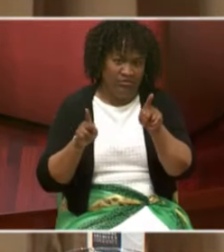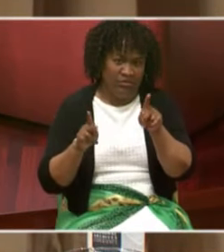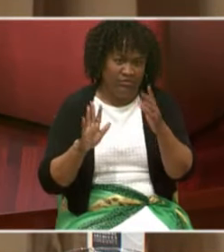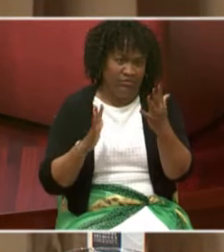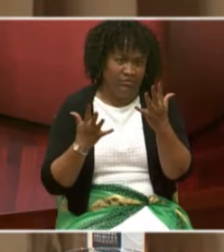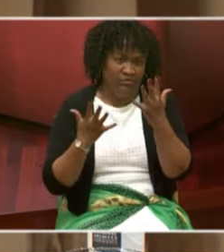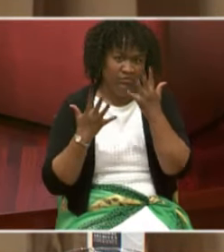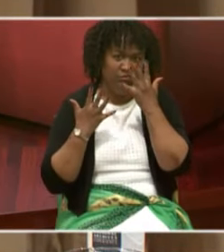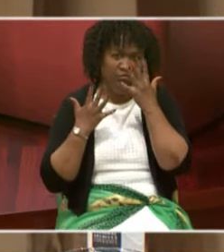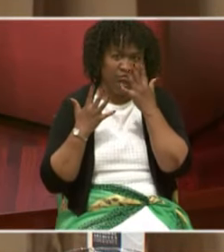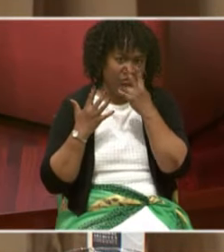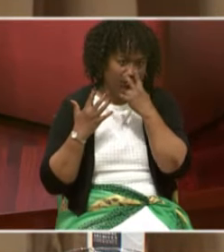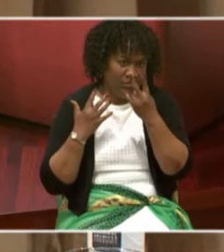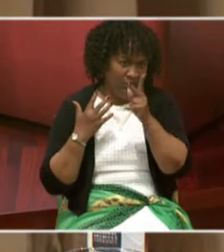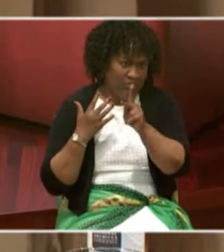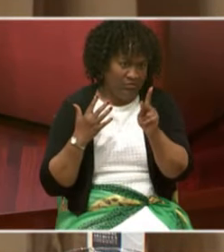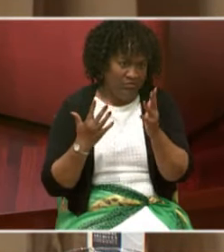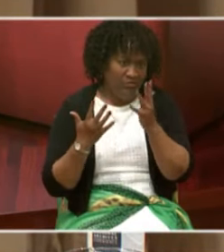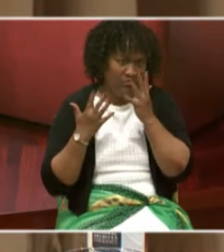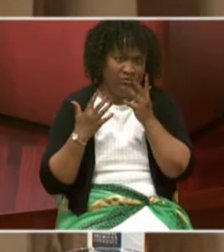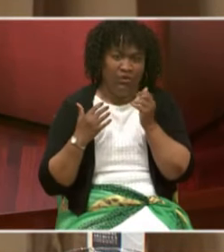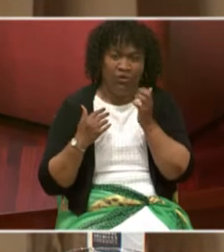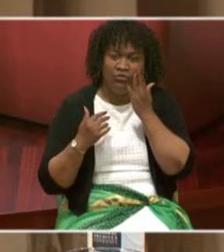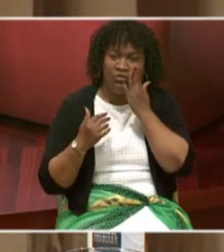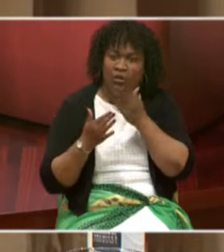that you could down that bridge.